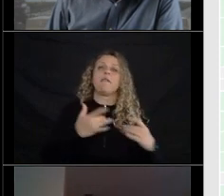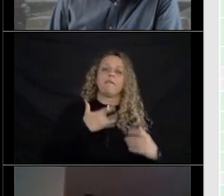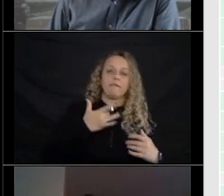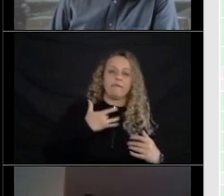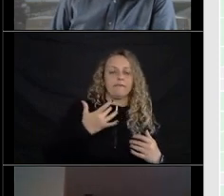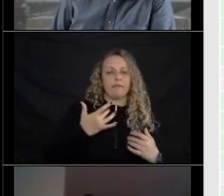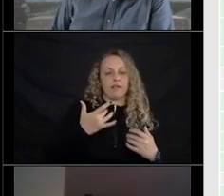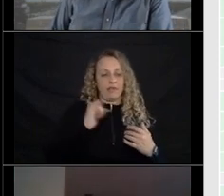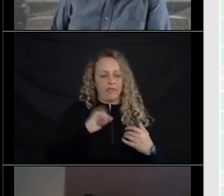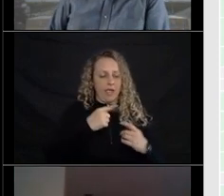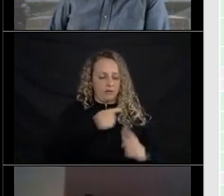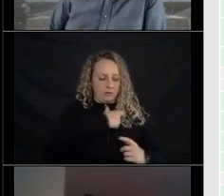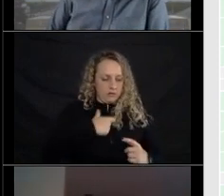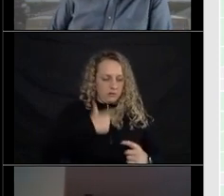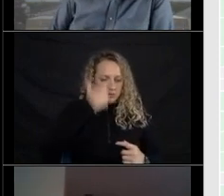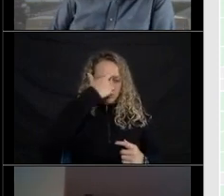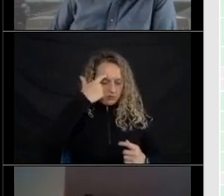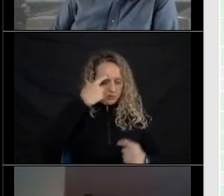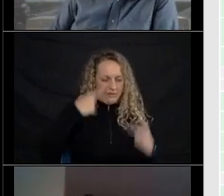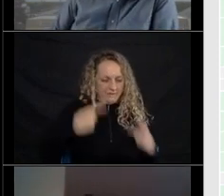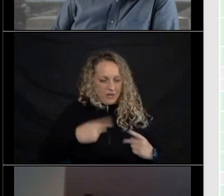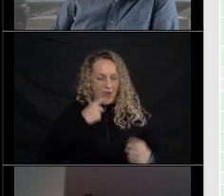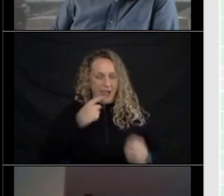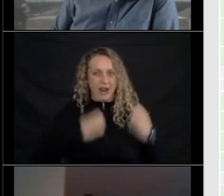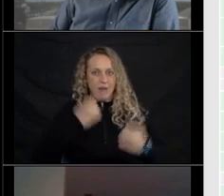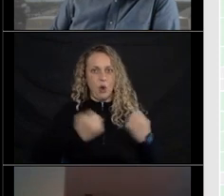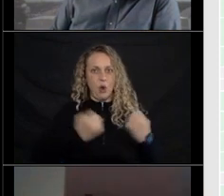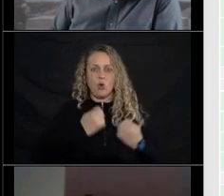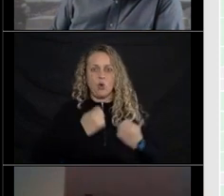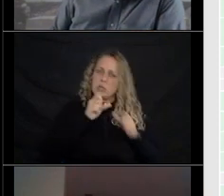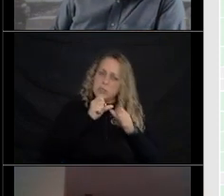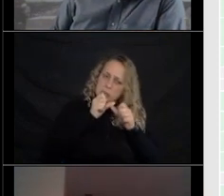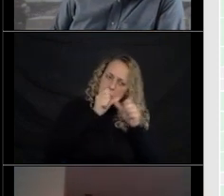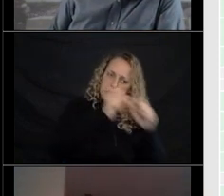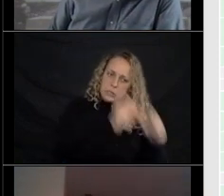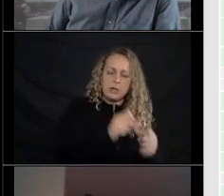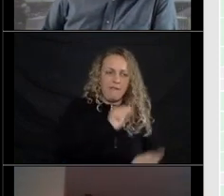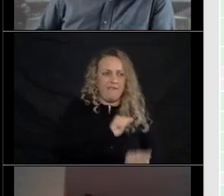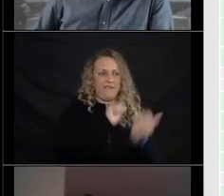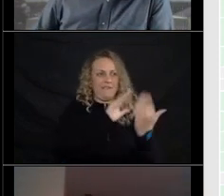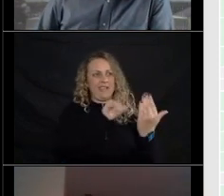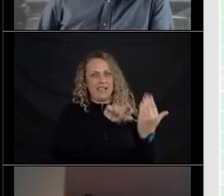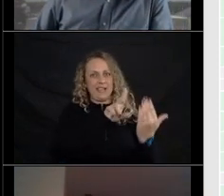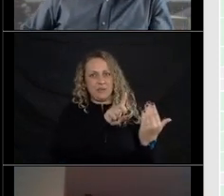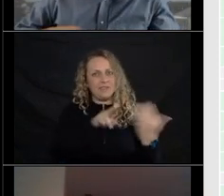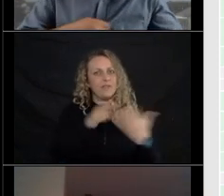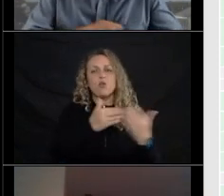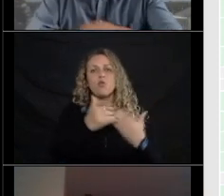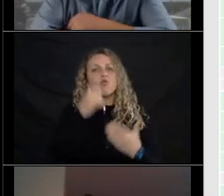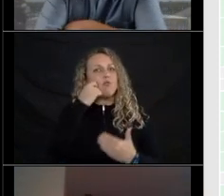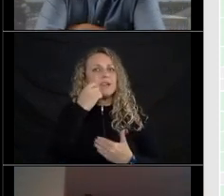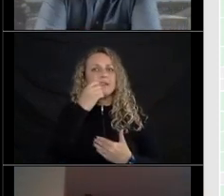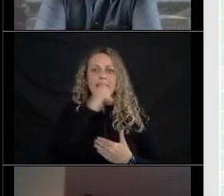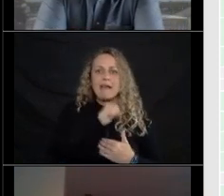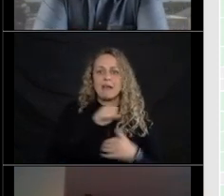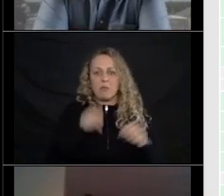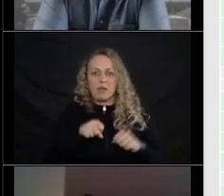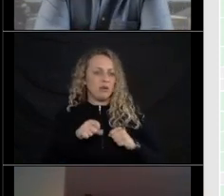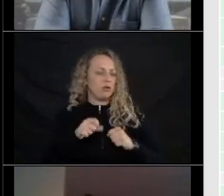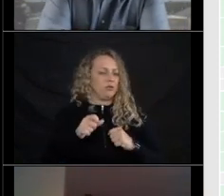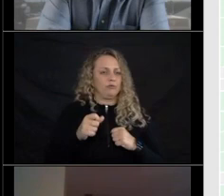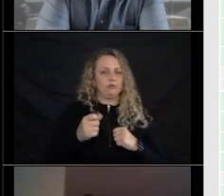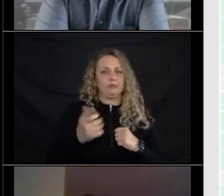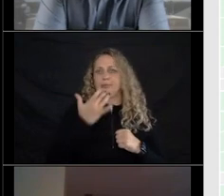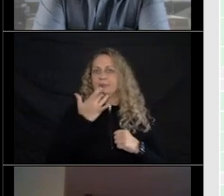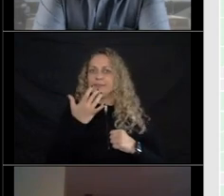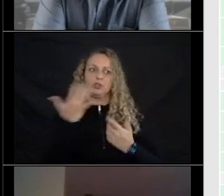of domestic violence cast a long shadow on too many individuals who face the pain and fear of domestic violence, regardless of race, age, ability, sexual